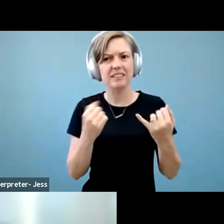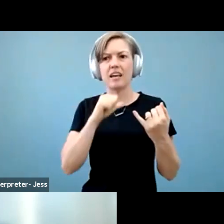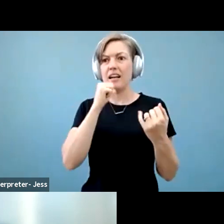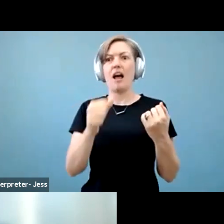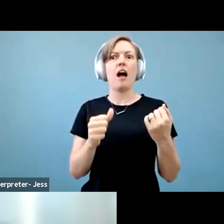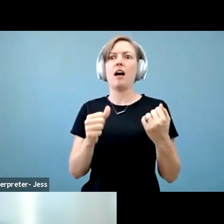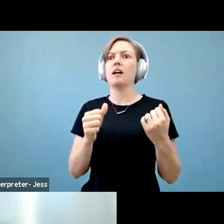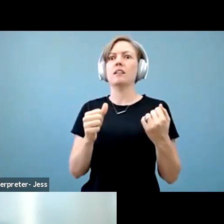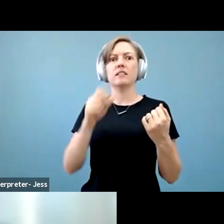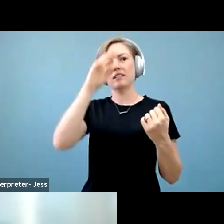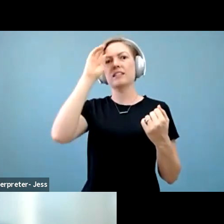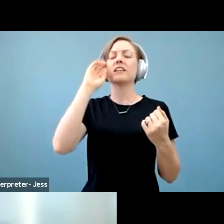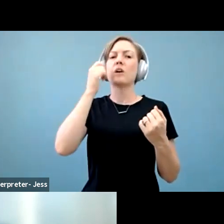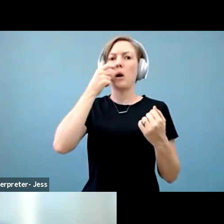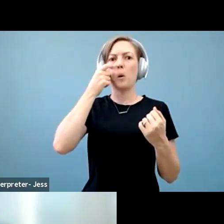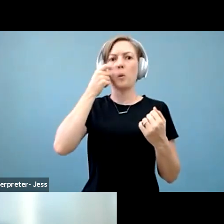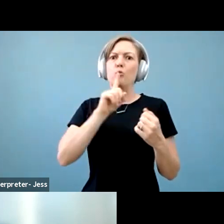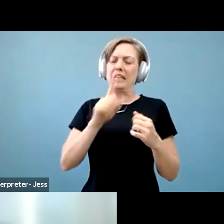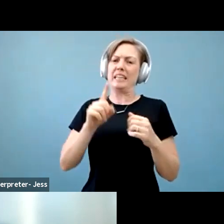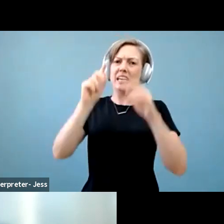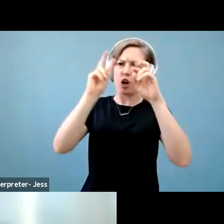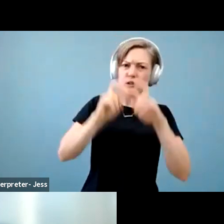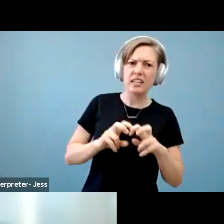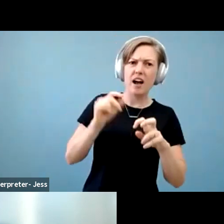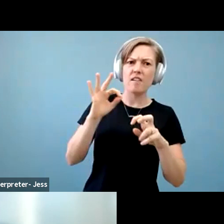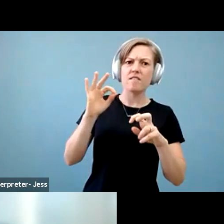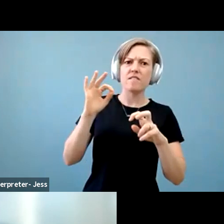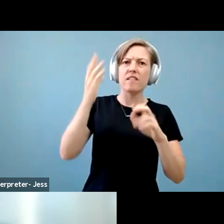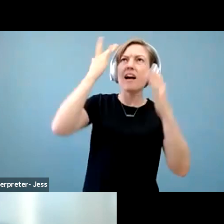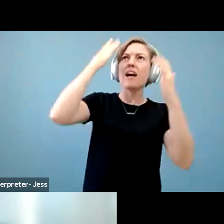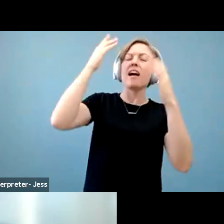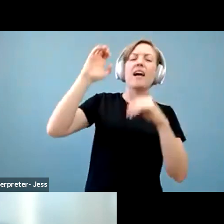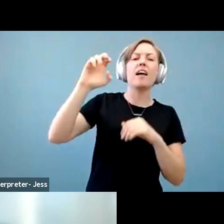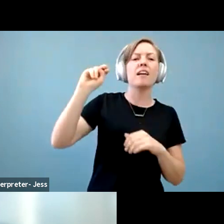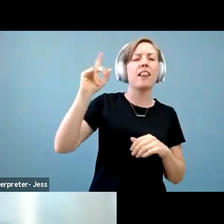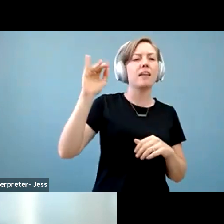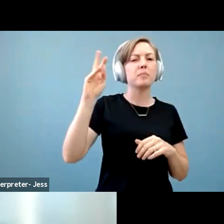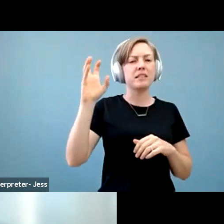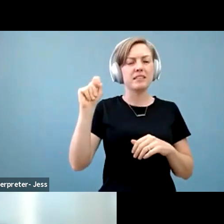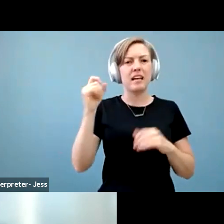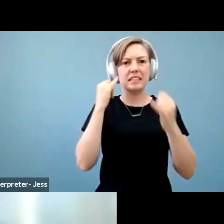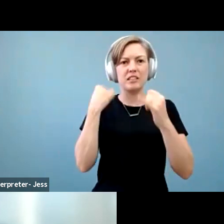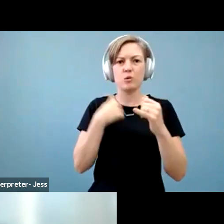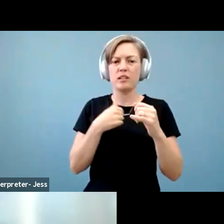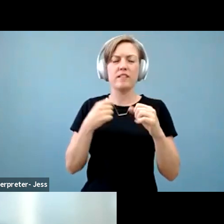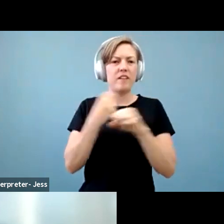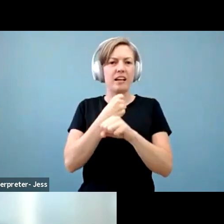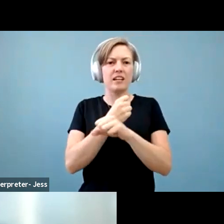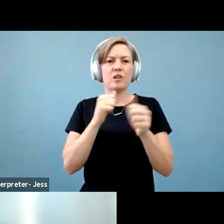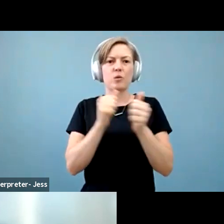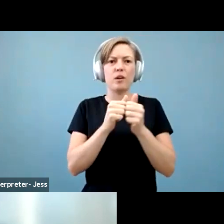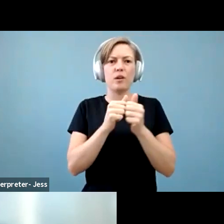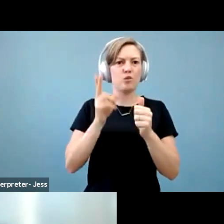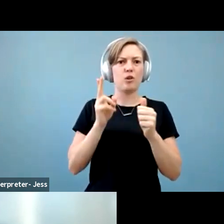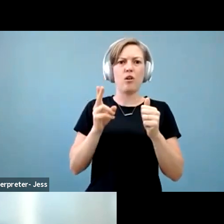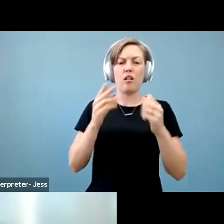kind of progressive critique of Enlightenment ideas that we might be fighting against with a kind of historical amnesia about the